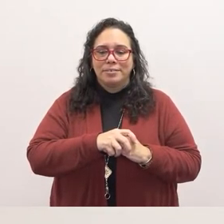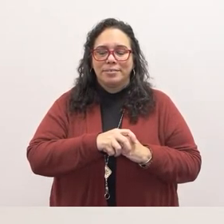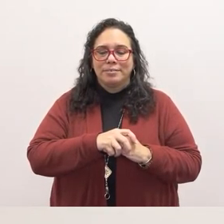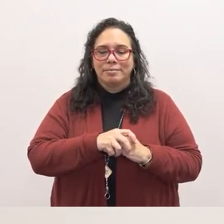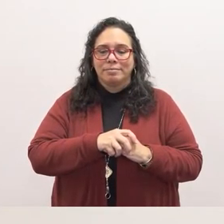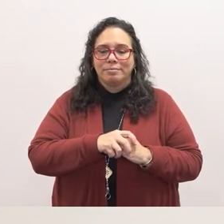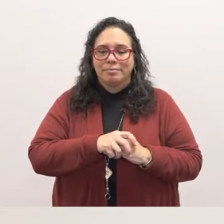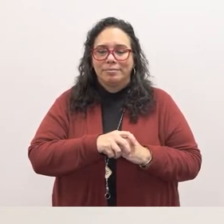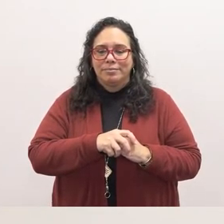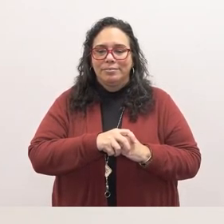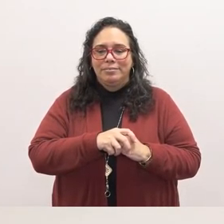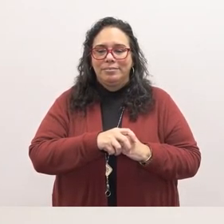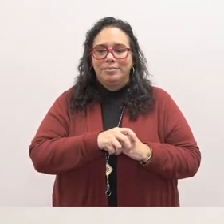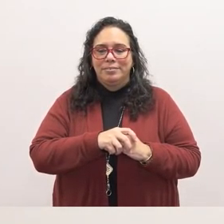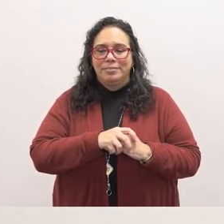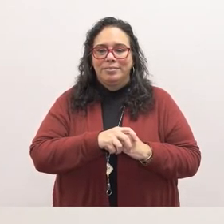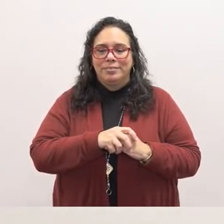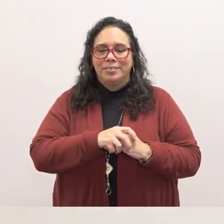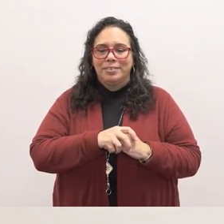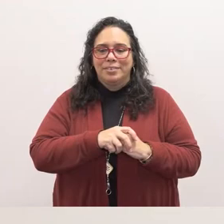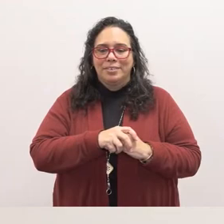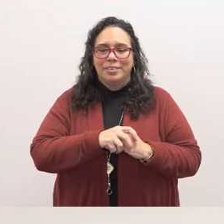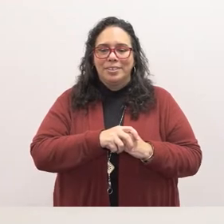Got real quiet up here all of a sudden, Wayne.